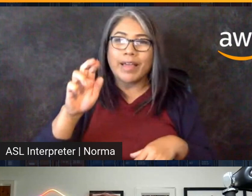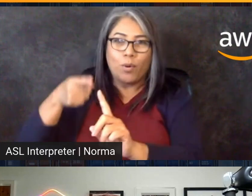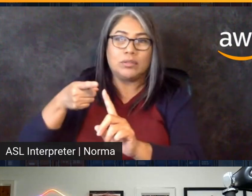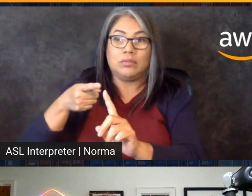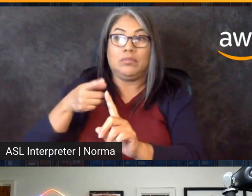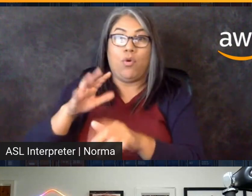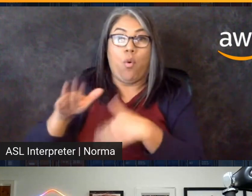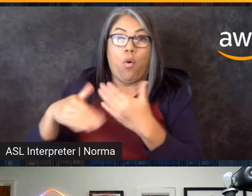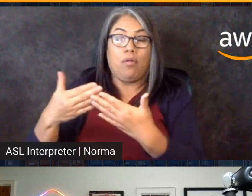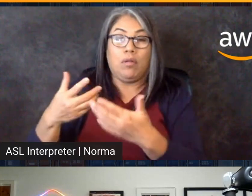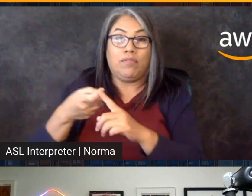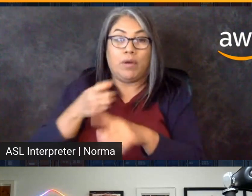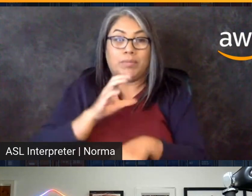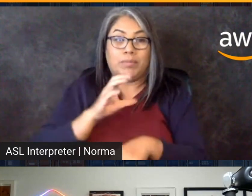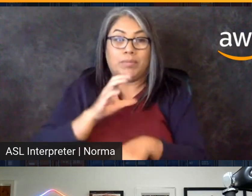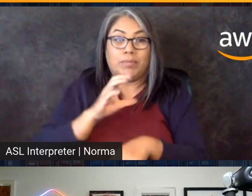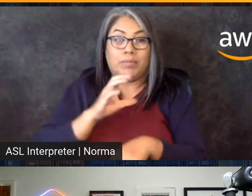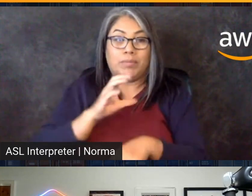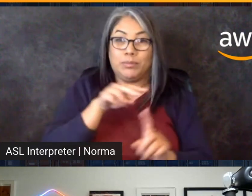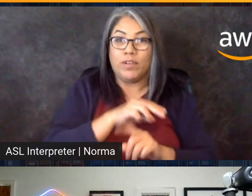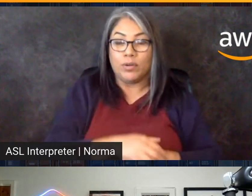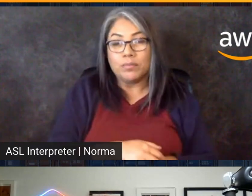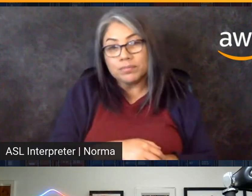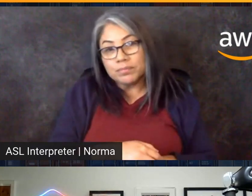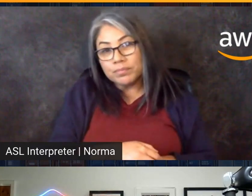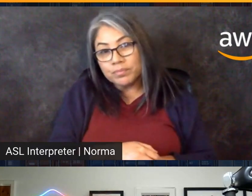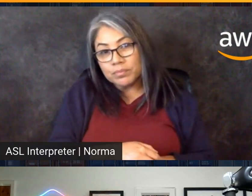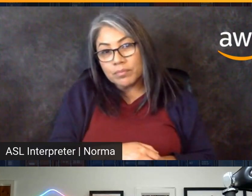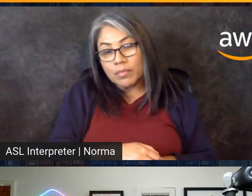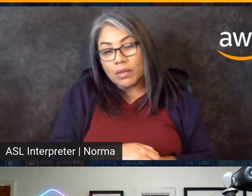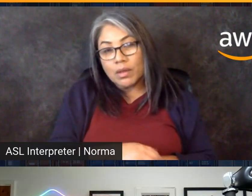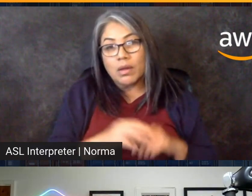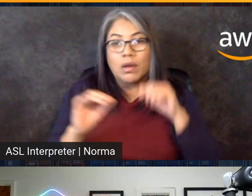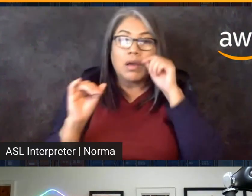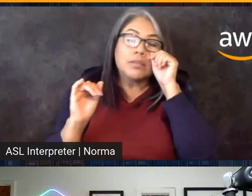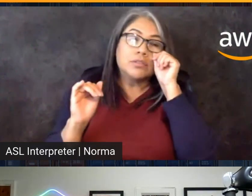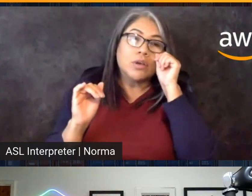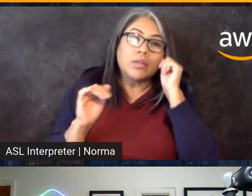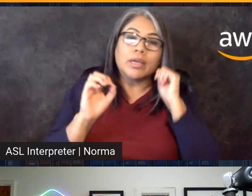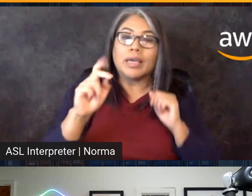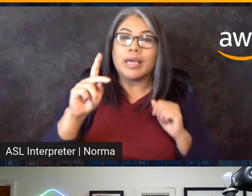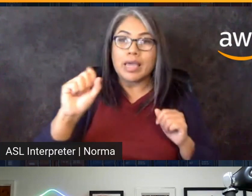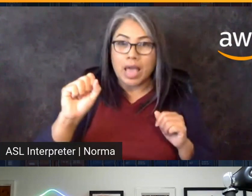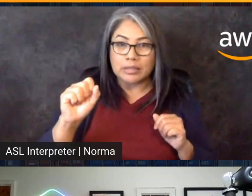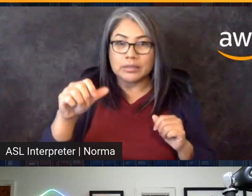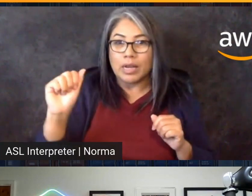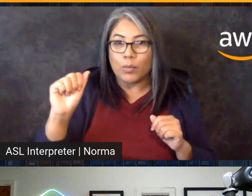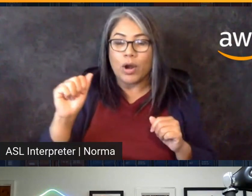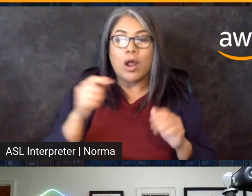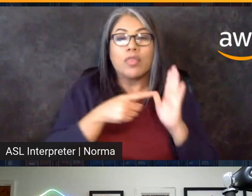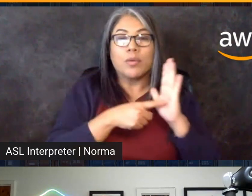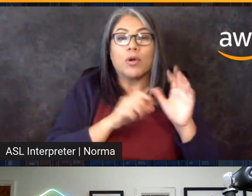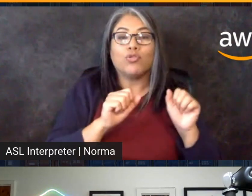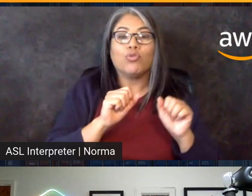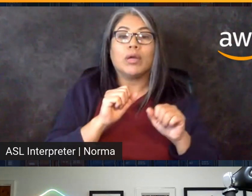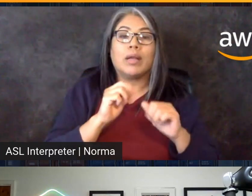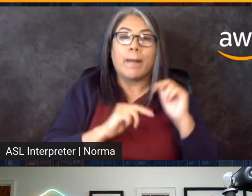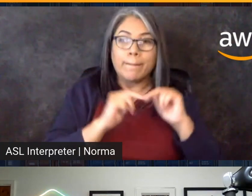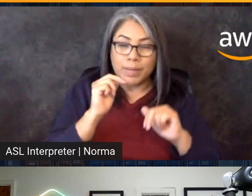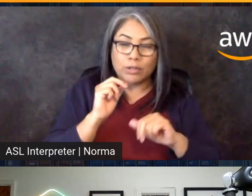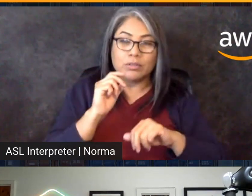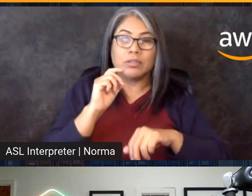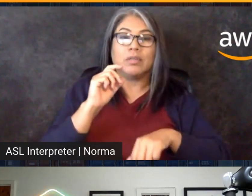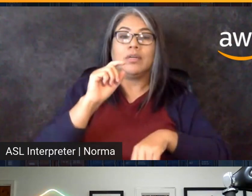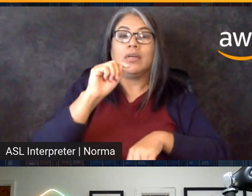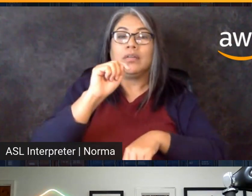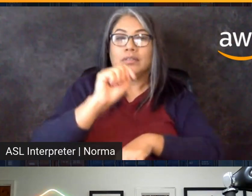like affinity, right? So like in EKS anywhere, the model is that you can actually build task-based clusters, right? Your idea, leveraging cluster API, is that you could spin